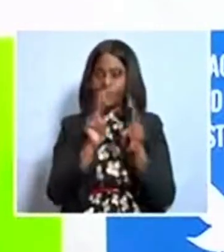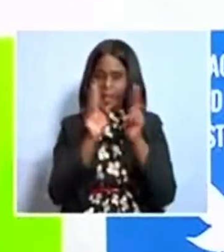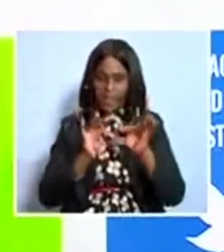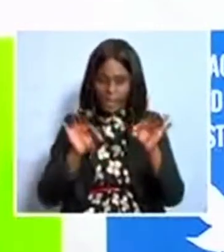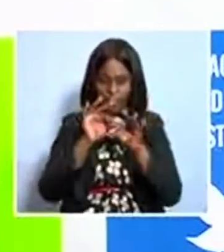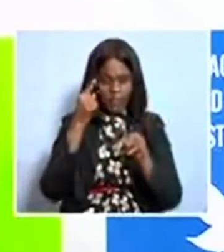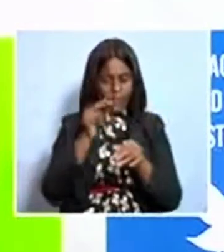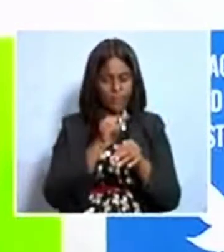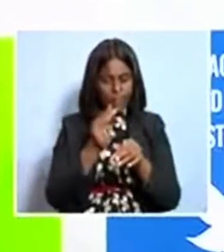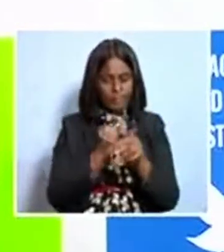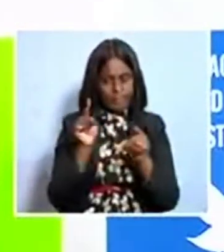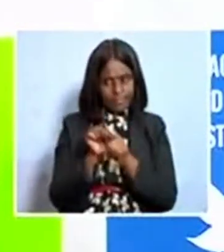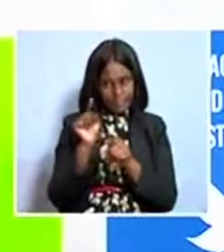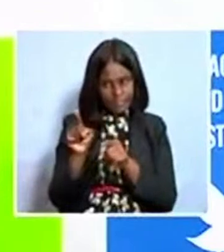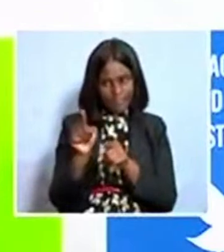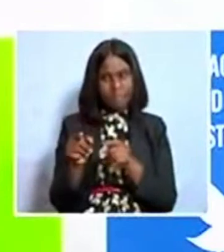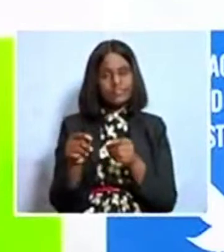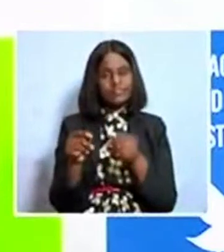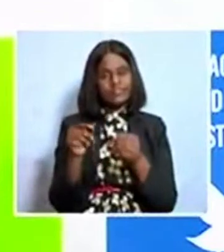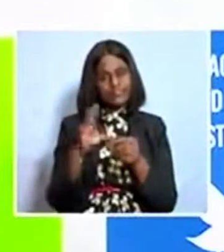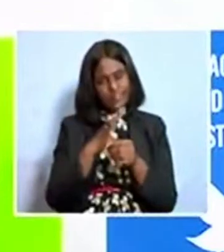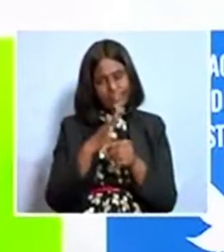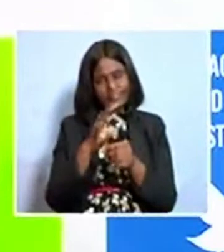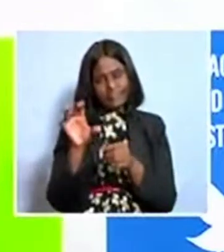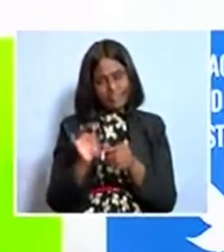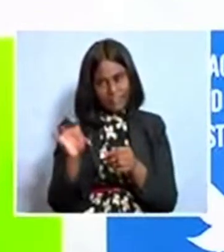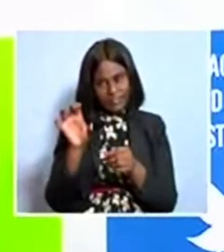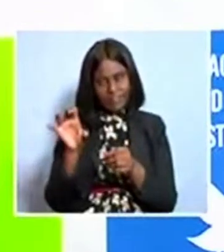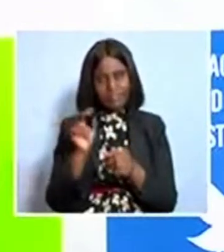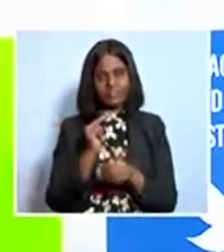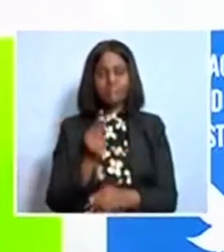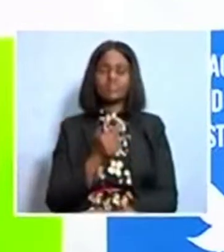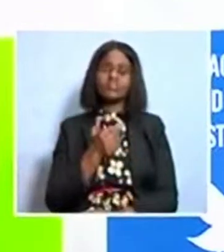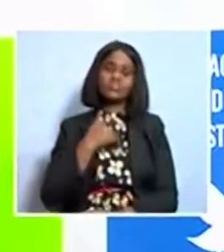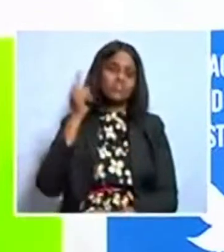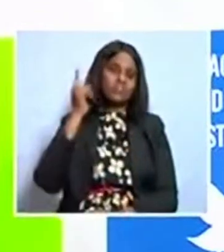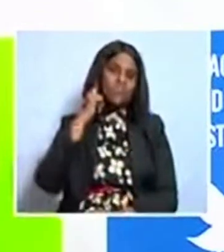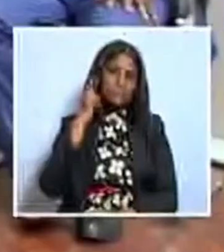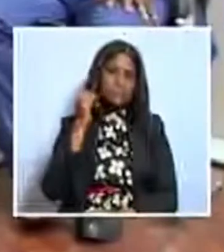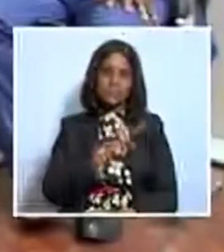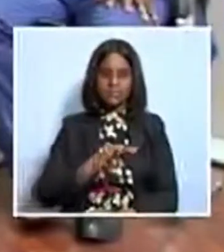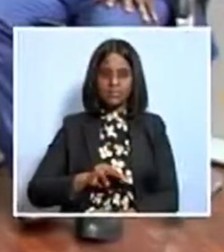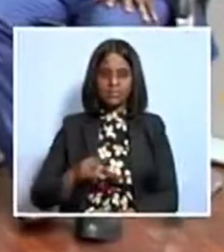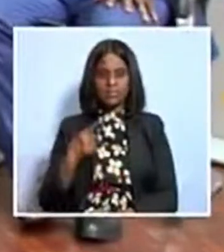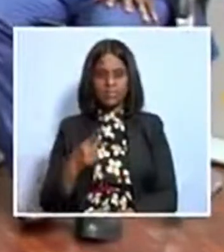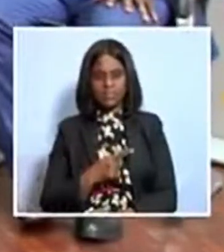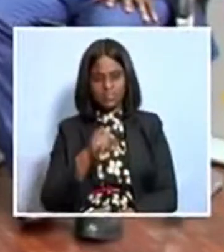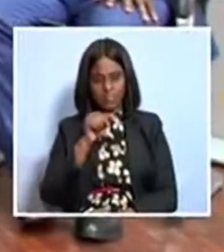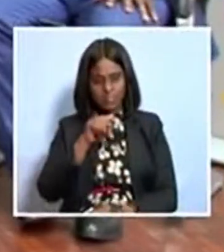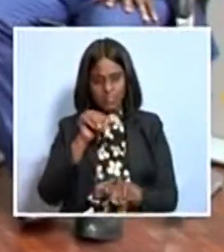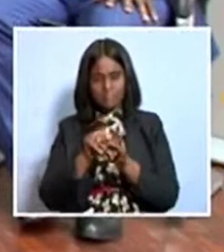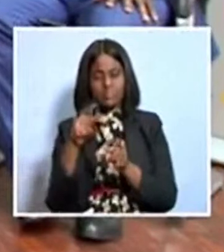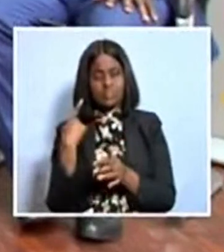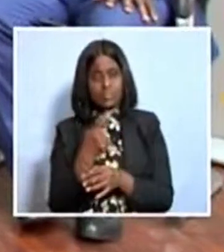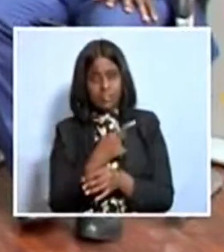us to crack that resilience and stability component. Doc, we've heard members of Parliament on the floor of the House